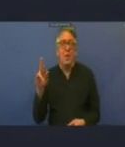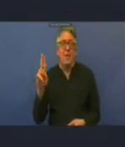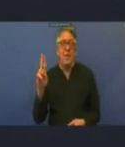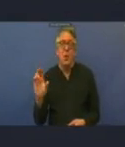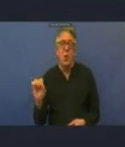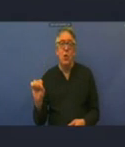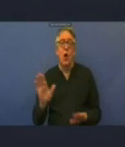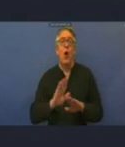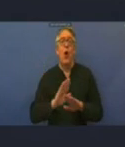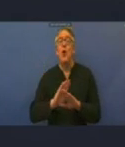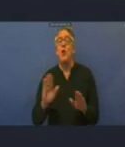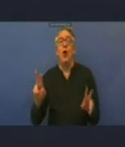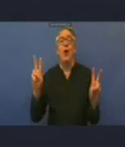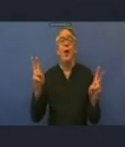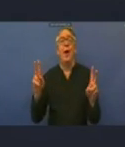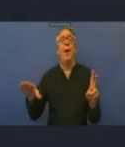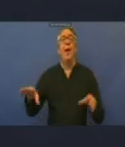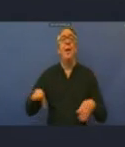other countries.